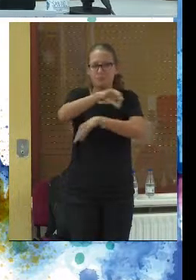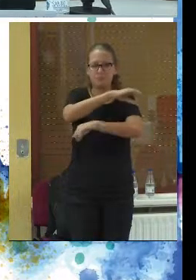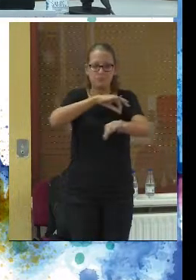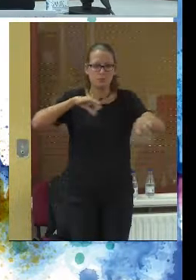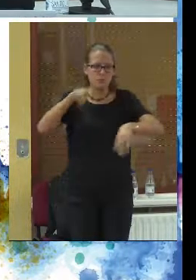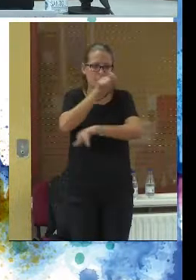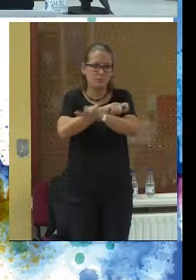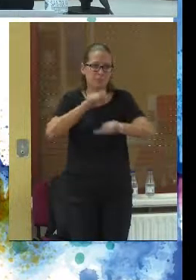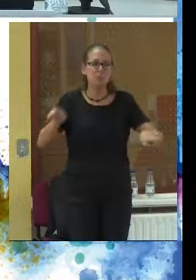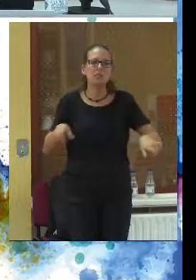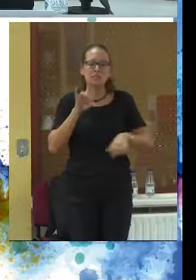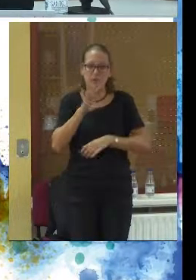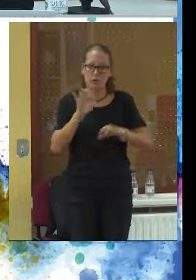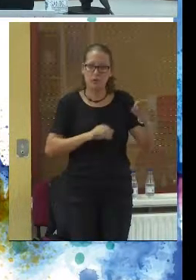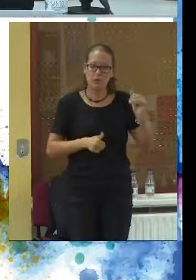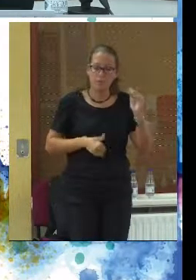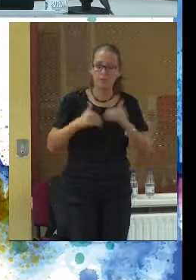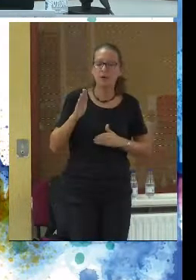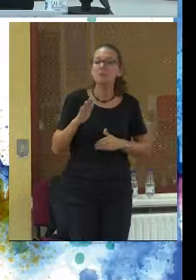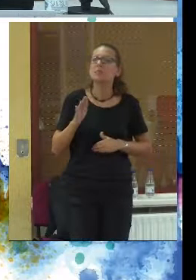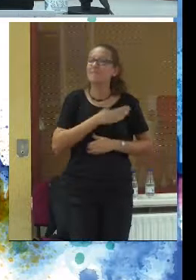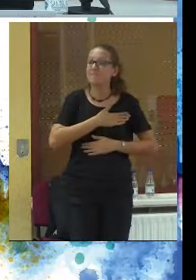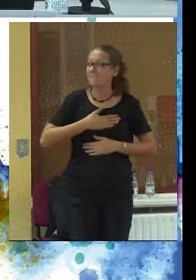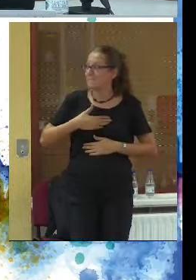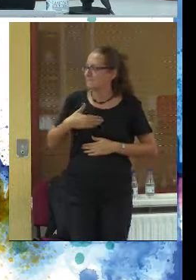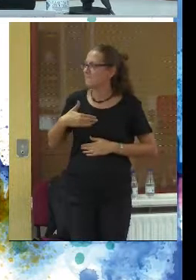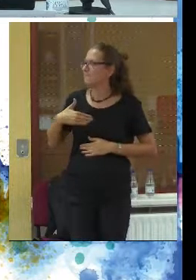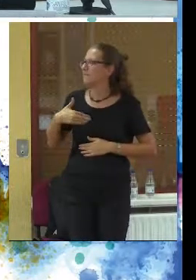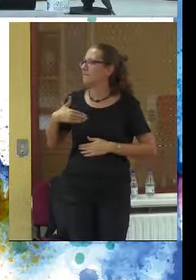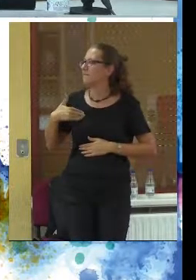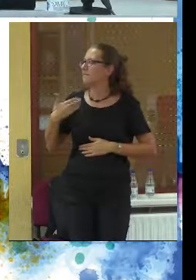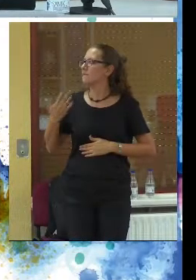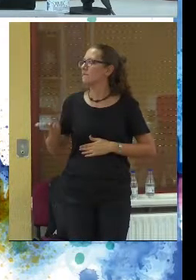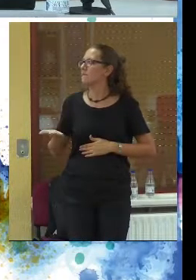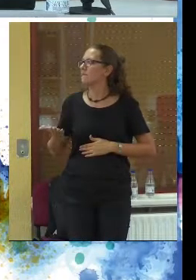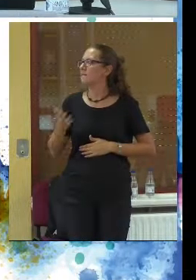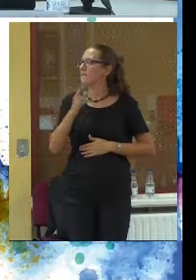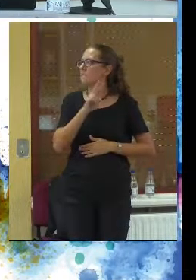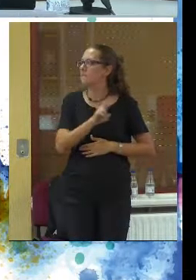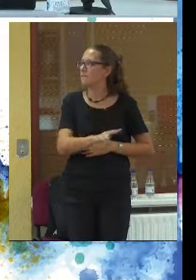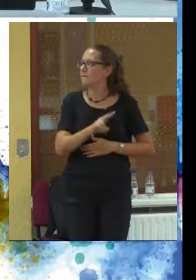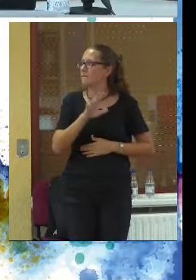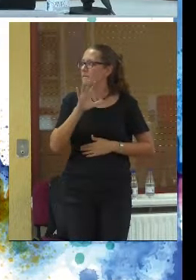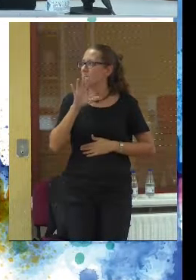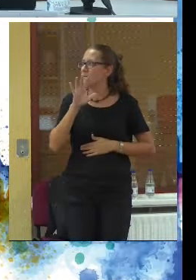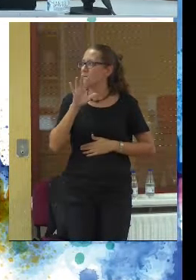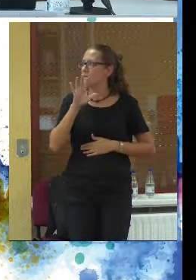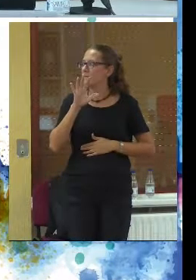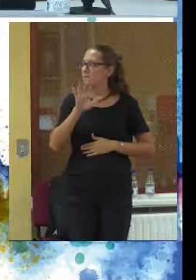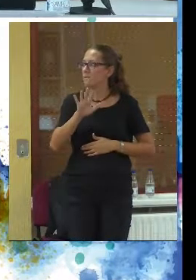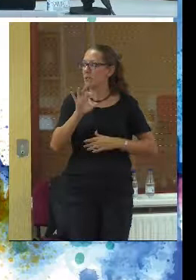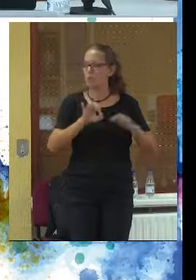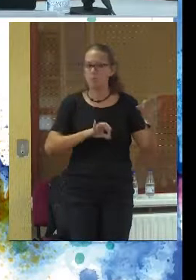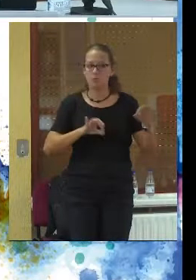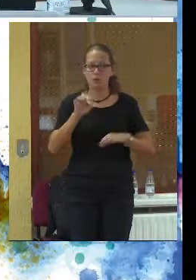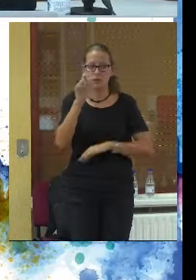There is a very high rotation at our plant, more than 15%, but we want a